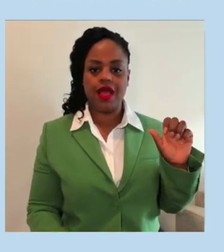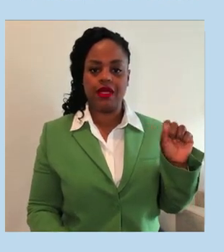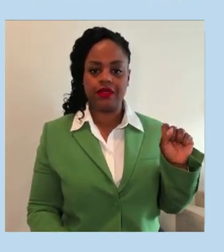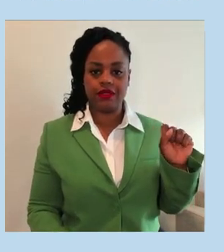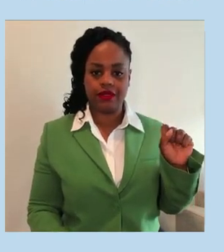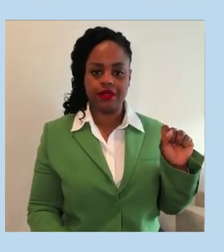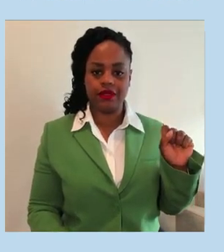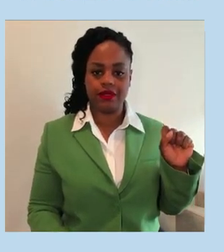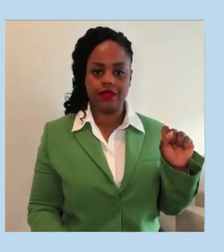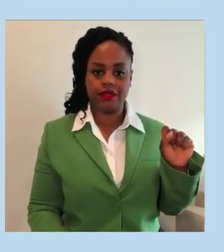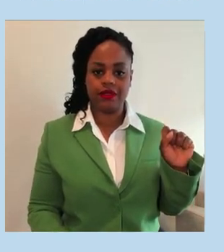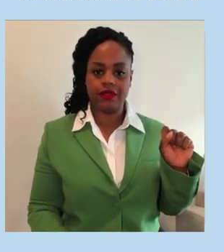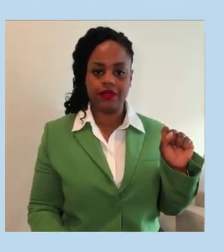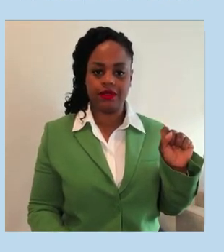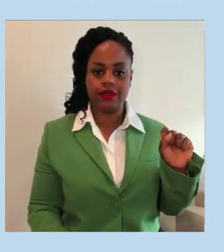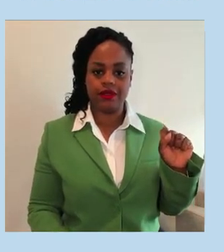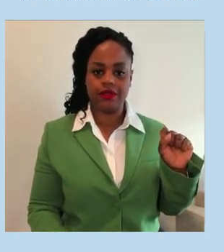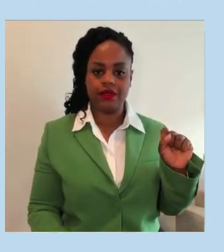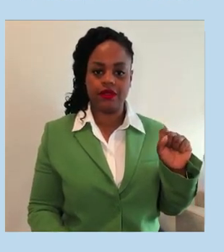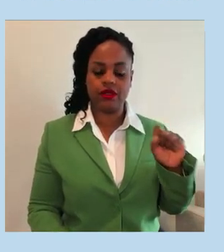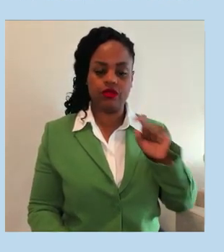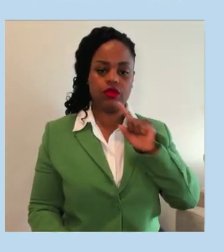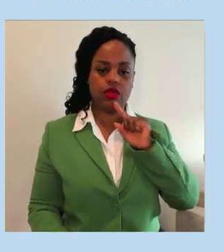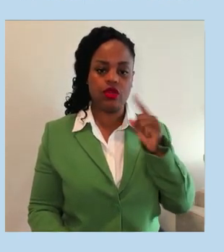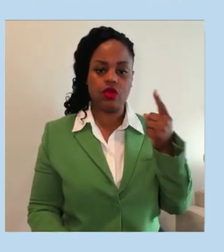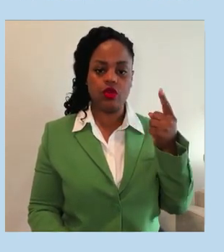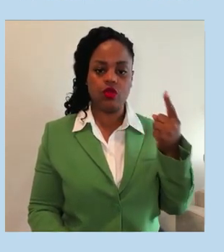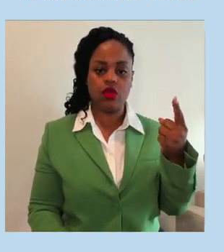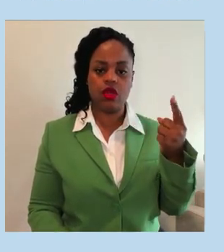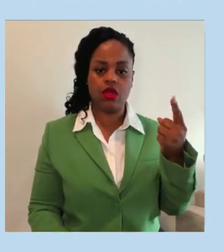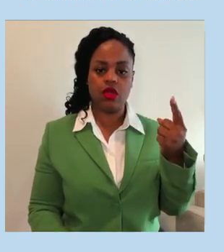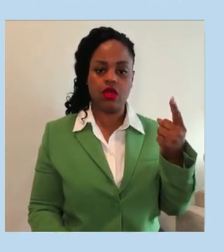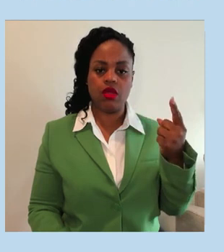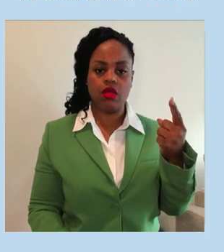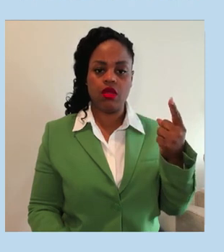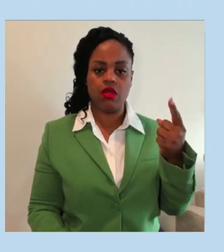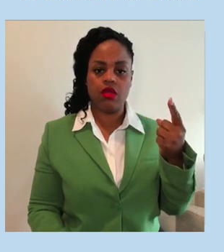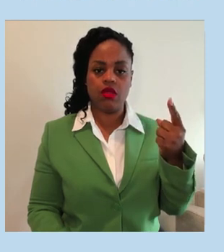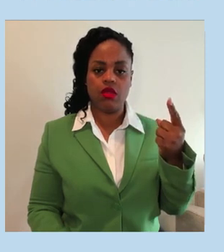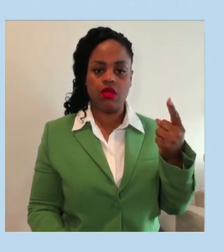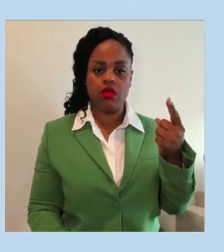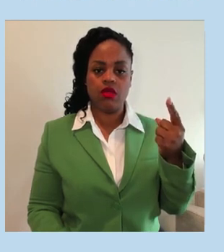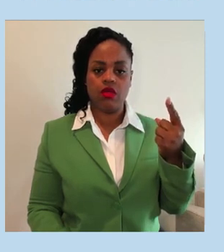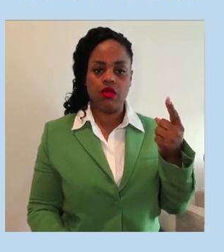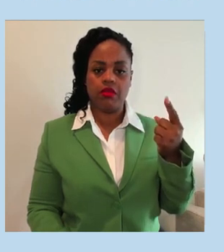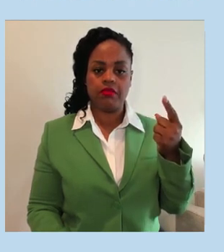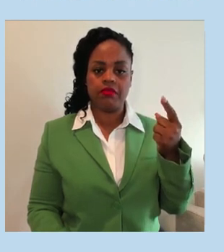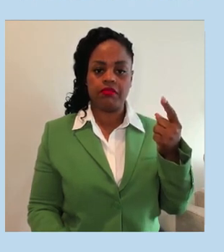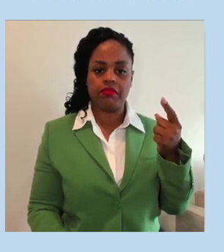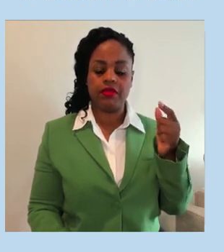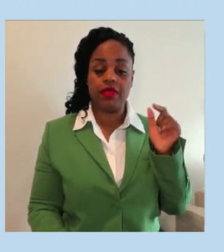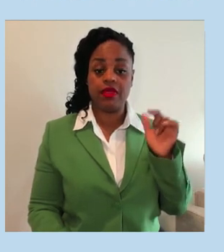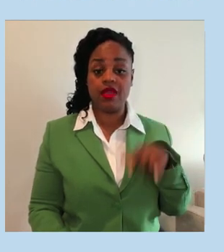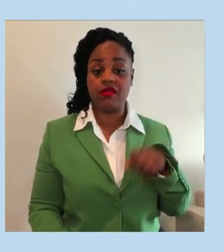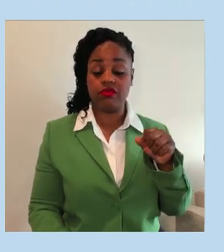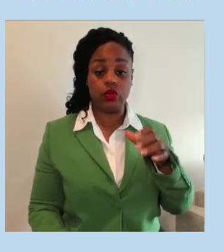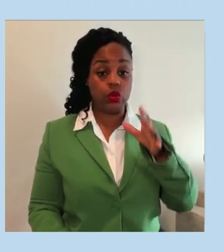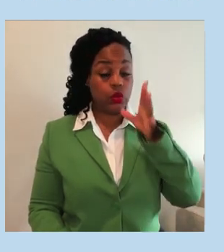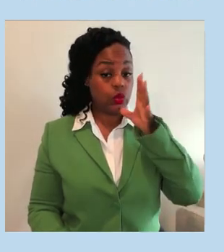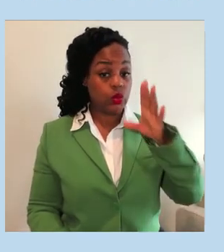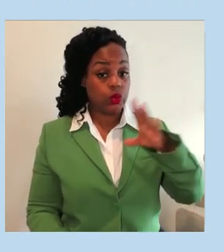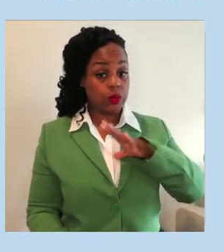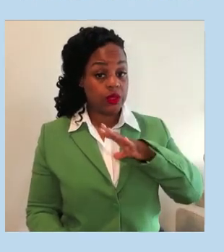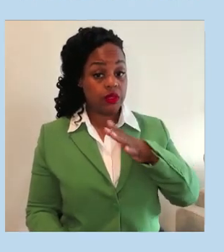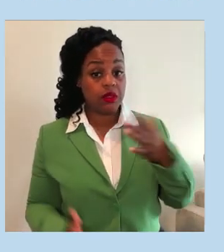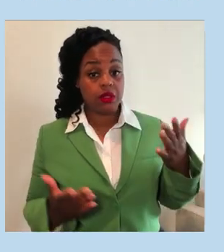gender biases is a disbelief in the symptoms of women. Women are experiencing a lot of problems in the